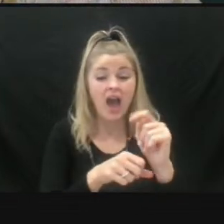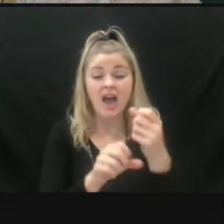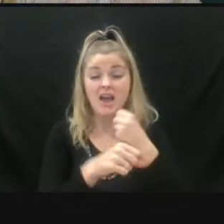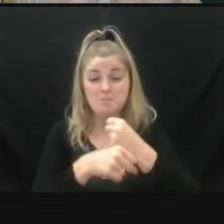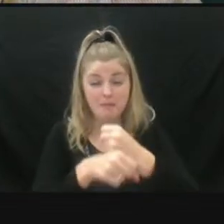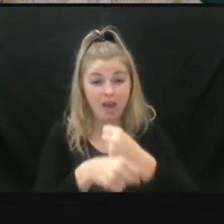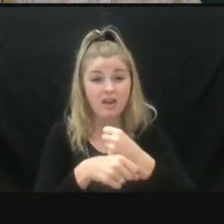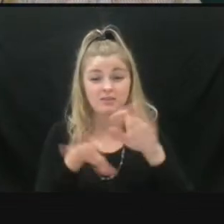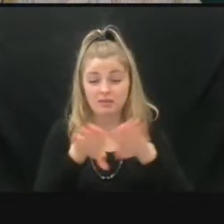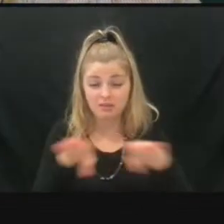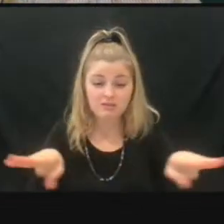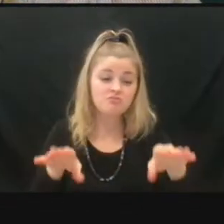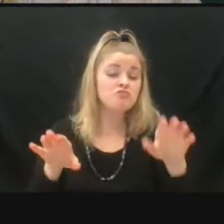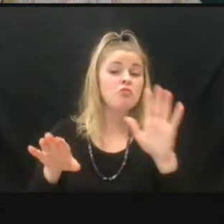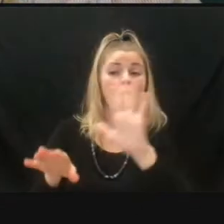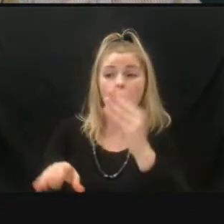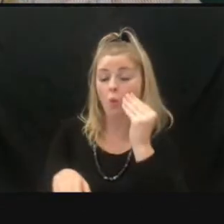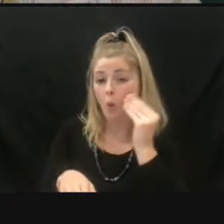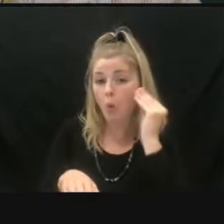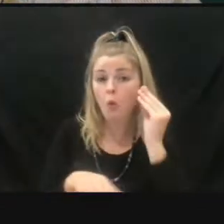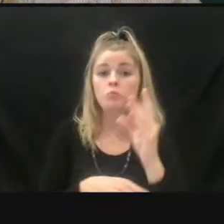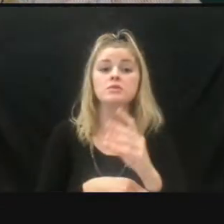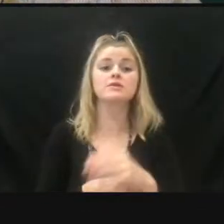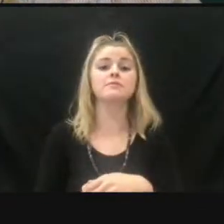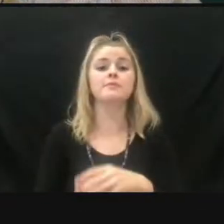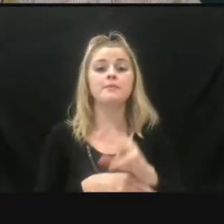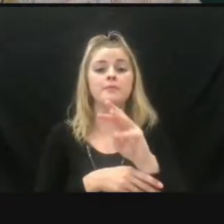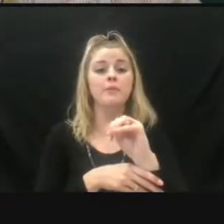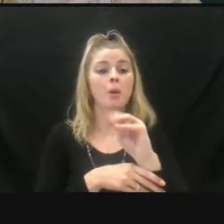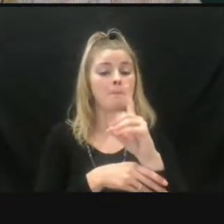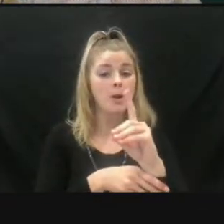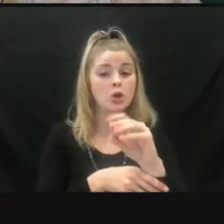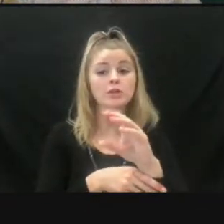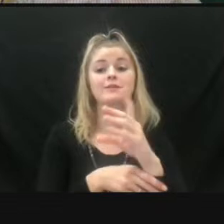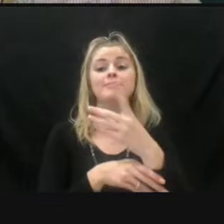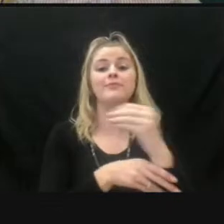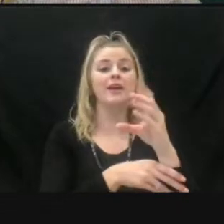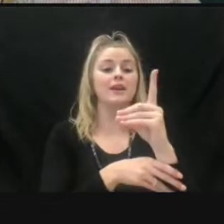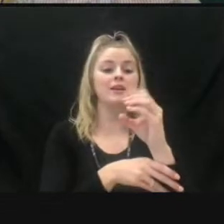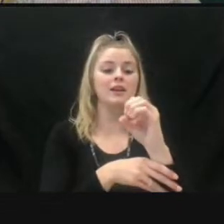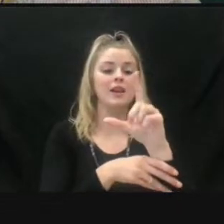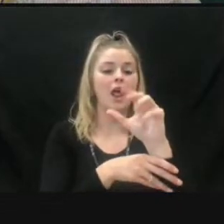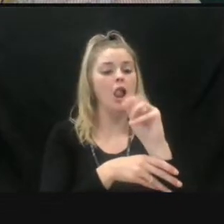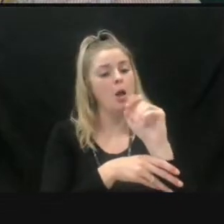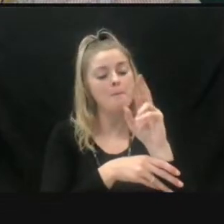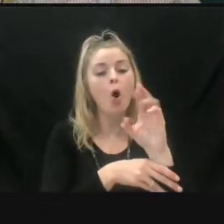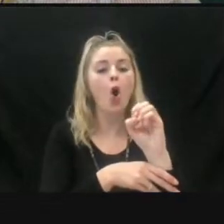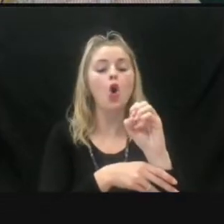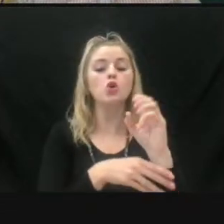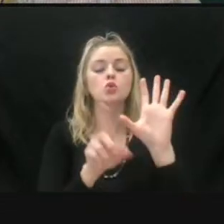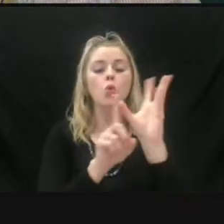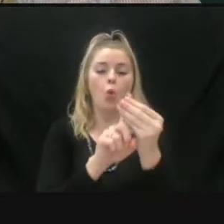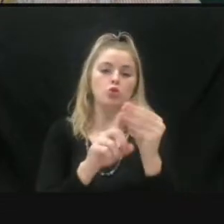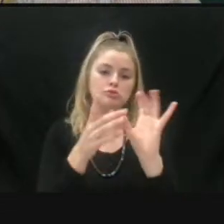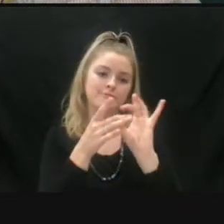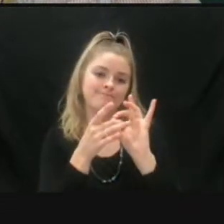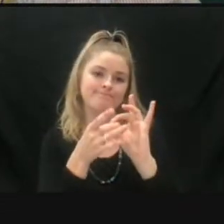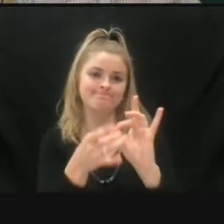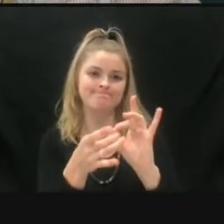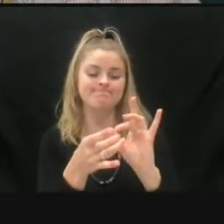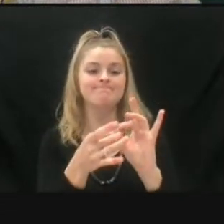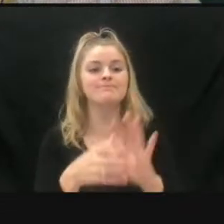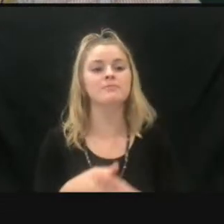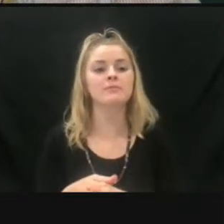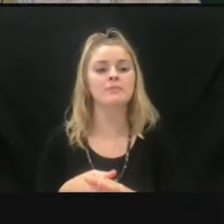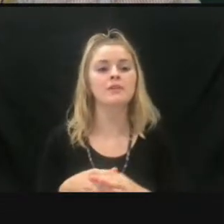their homes. In Delmarva Peninsula and Maryland's eastern shore, the cattail was culturally significant to the Pocomoke, who used them to